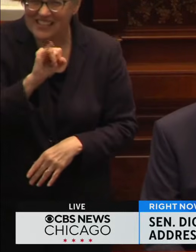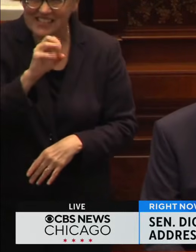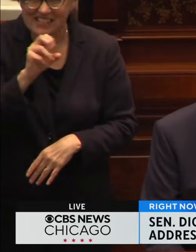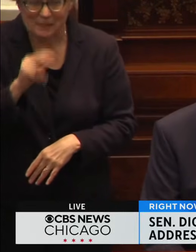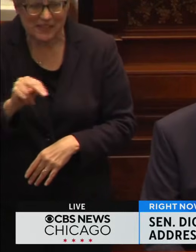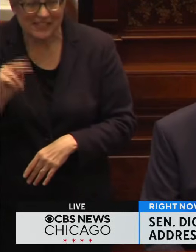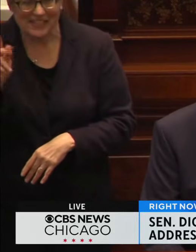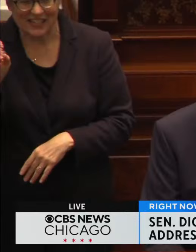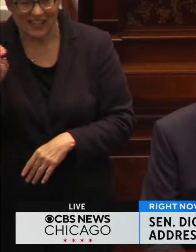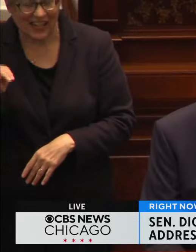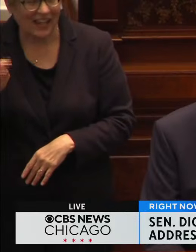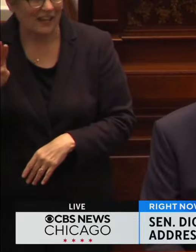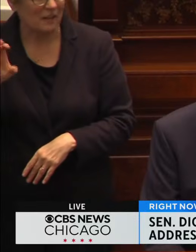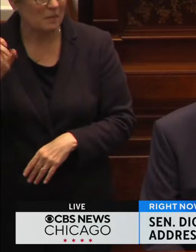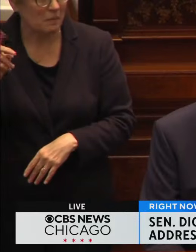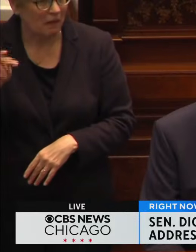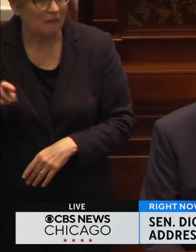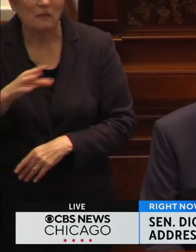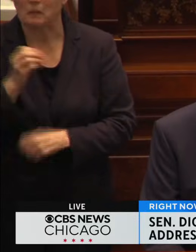many others.